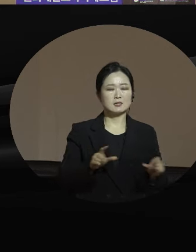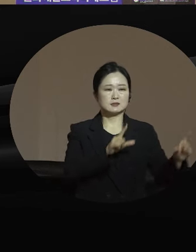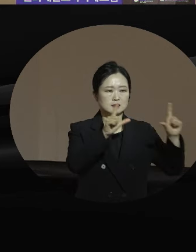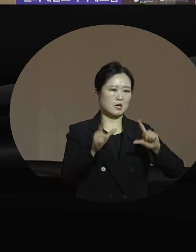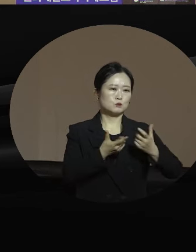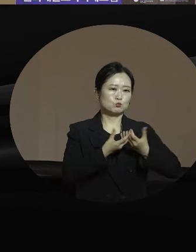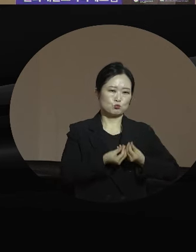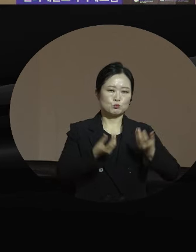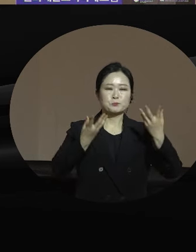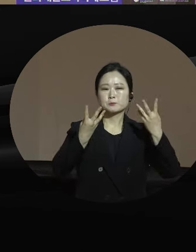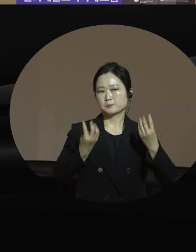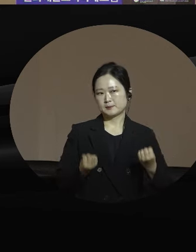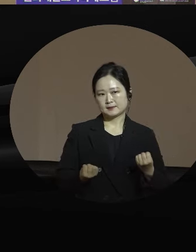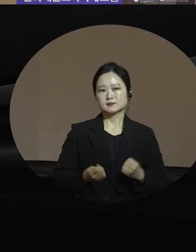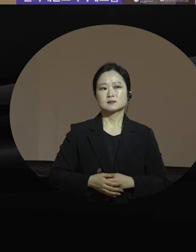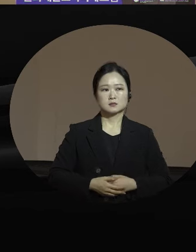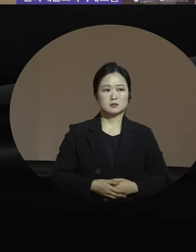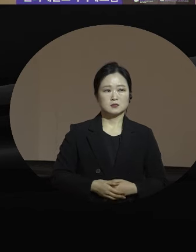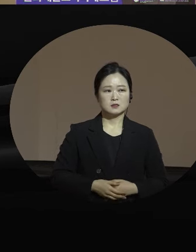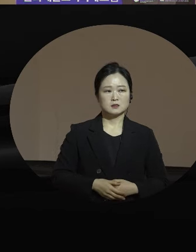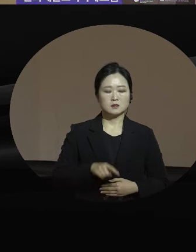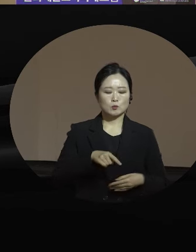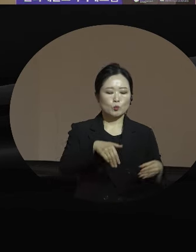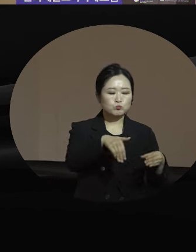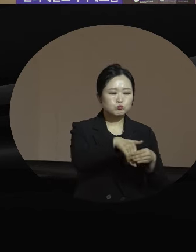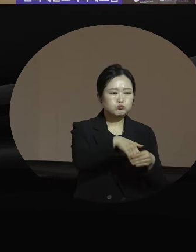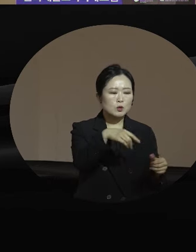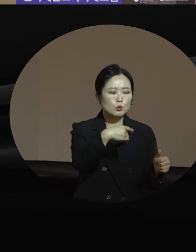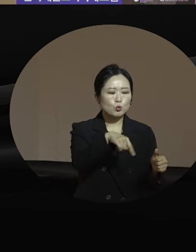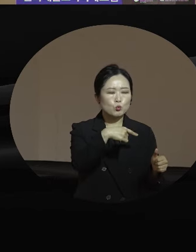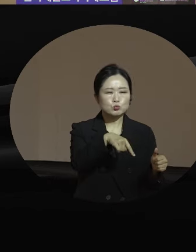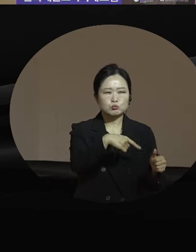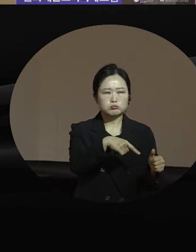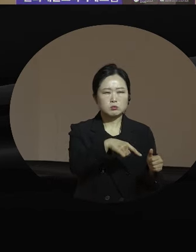the cultural education in nowadays.